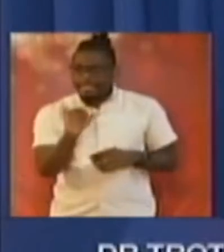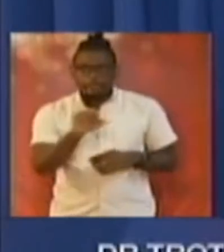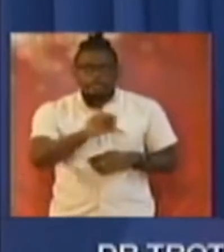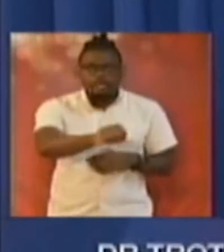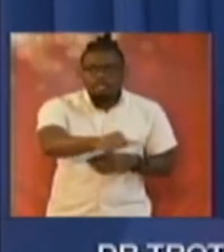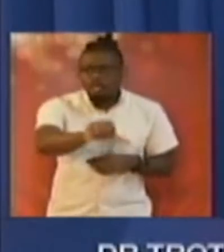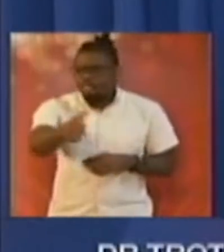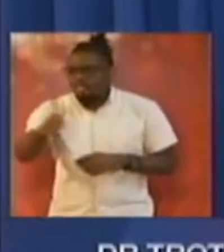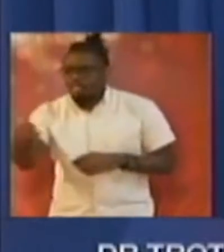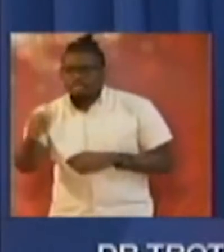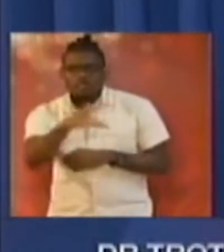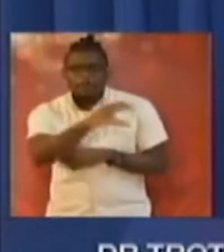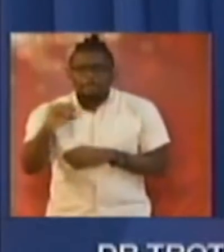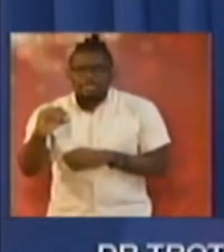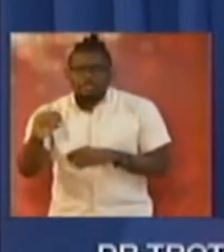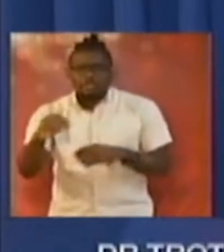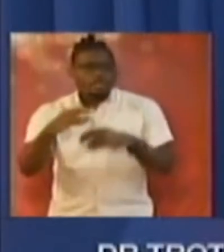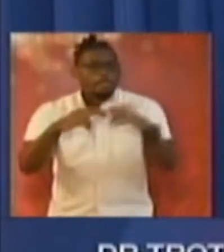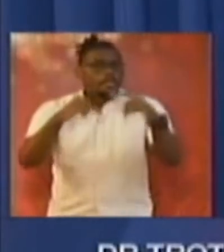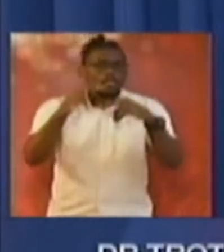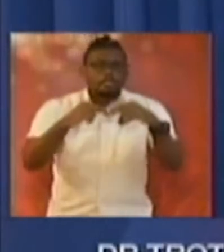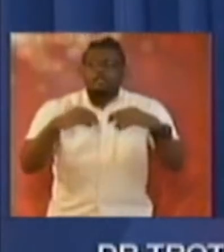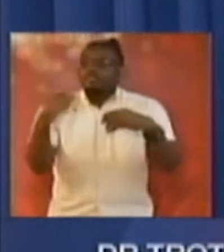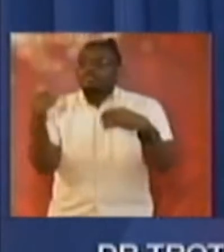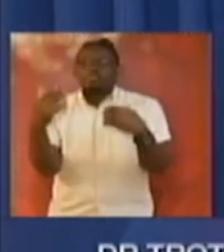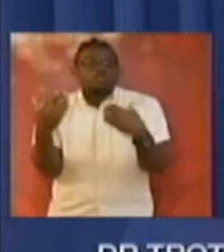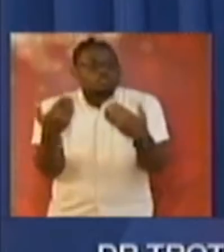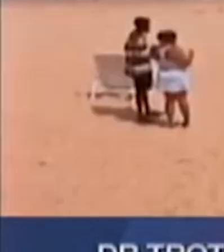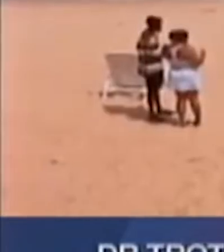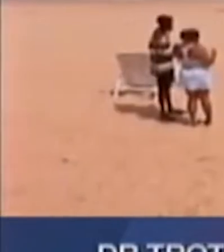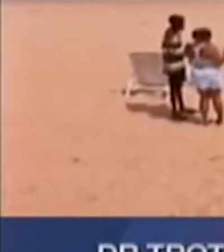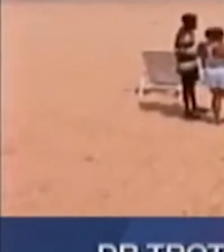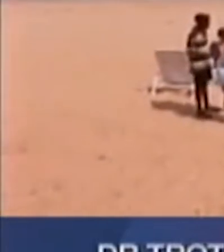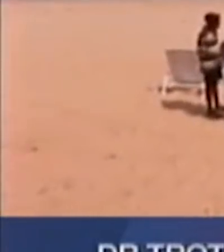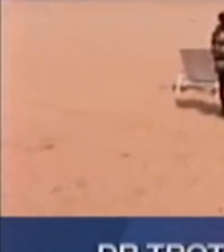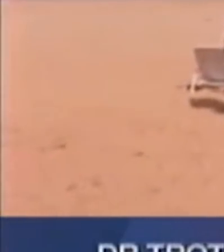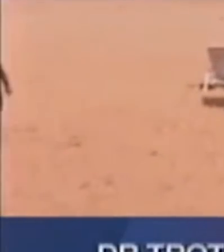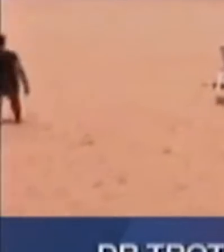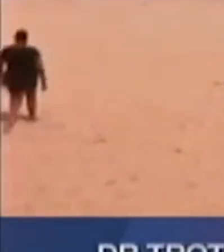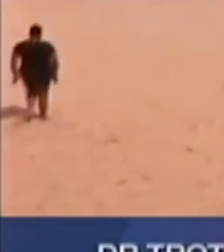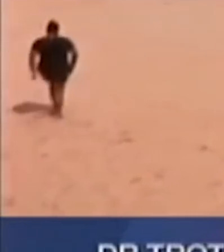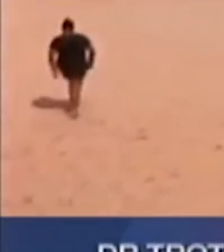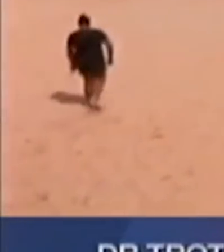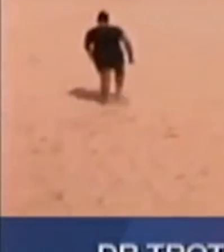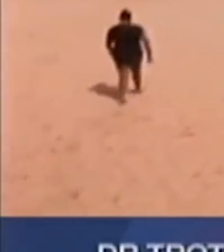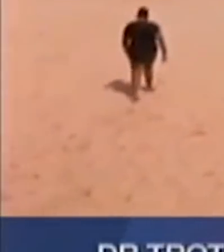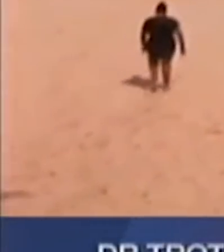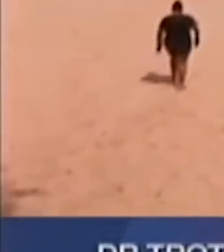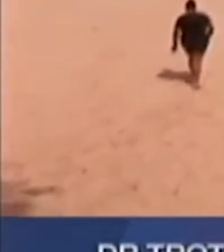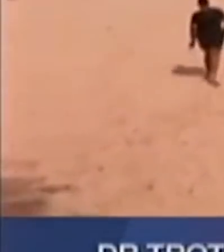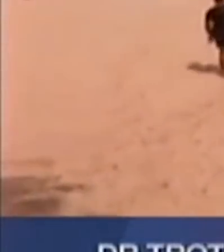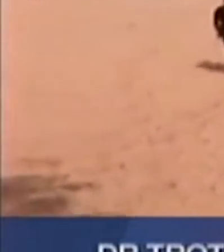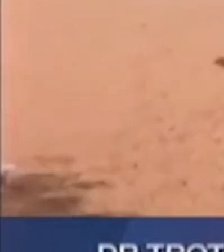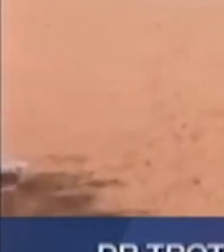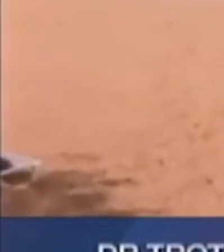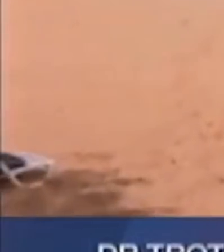comfortable, remove yourself from that environment. Dr. Rowley said he understands Tobago is expecting a bumper number